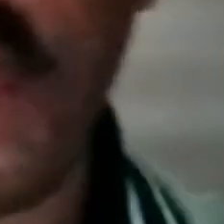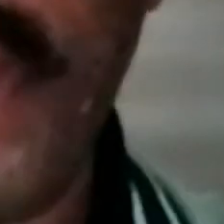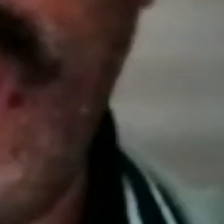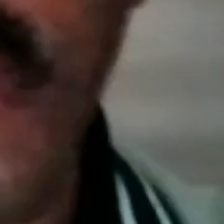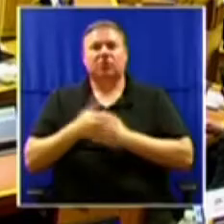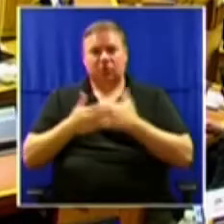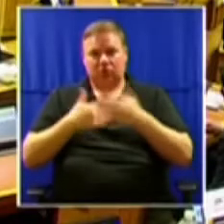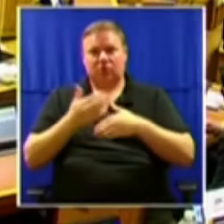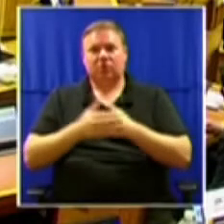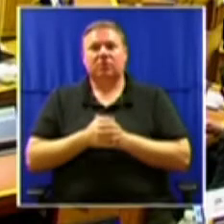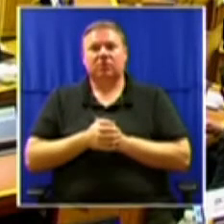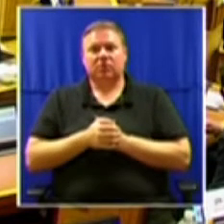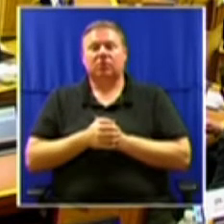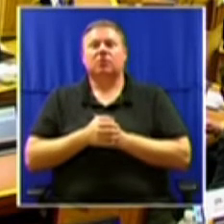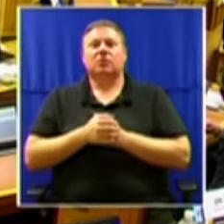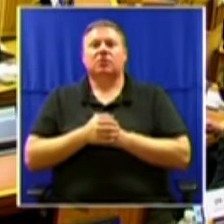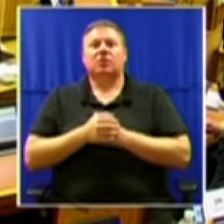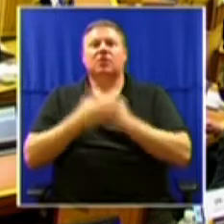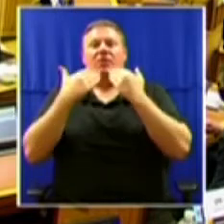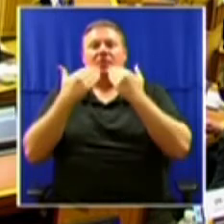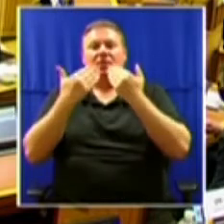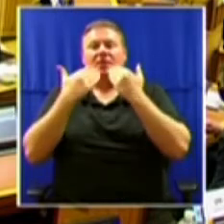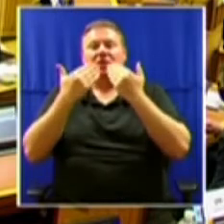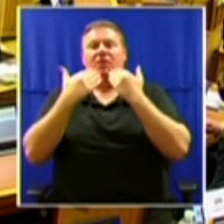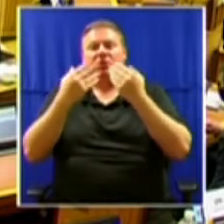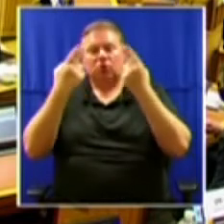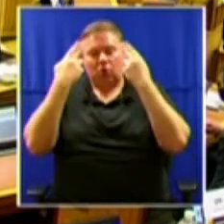Continue, Honourable. Thank you, Honourable House.